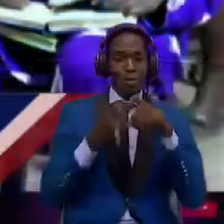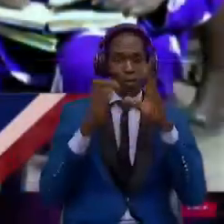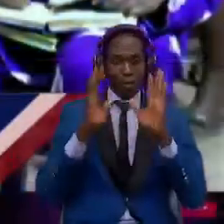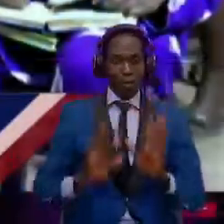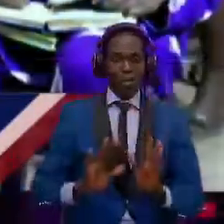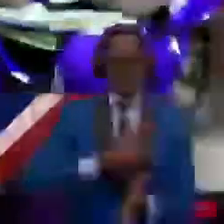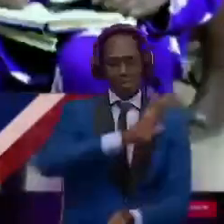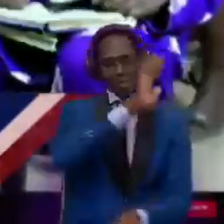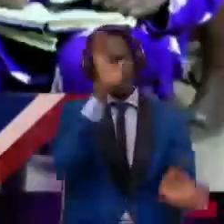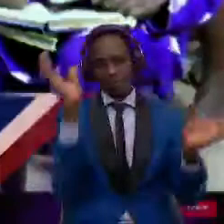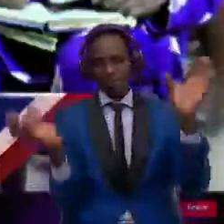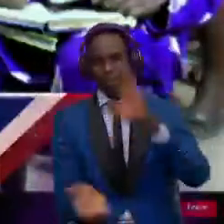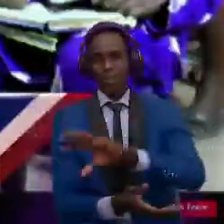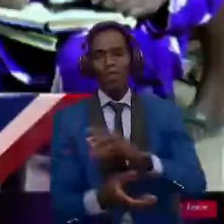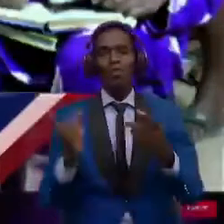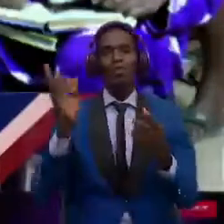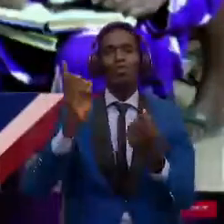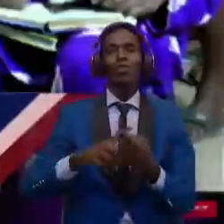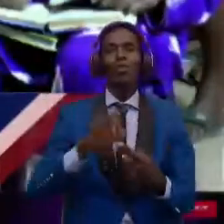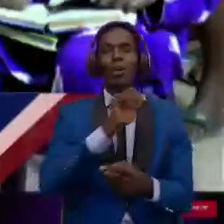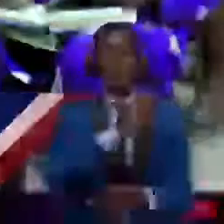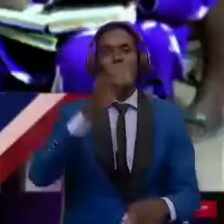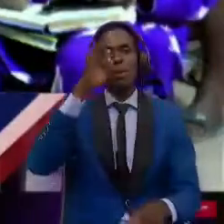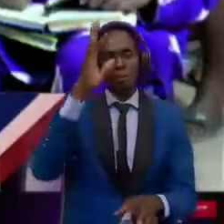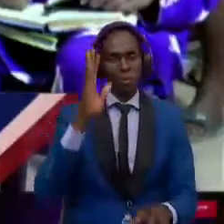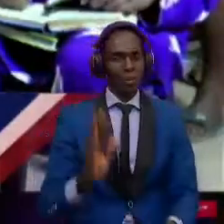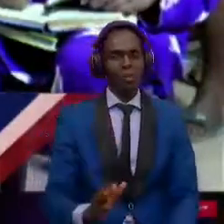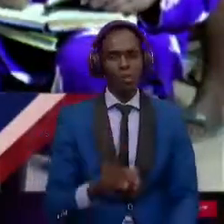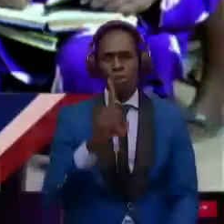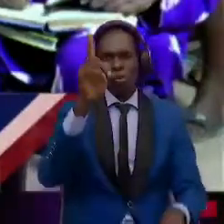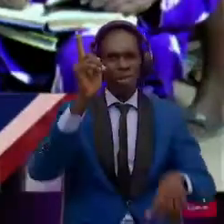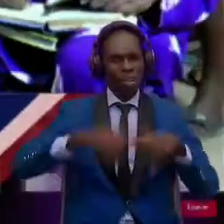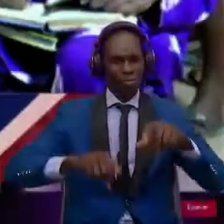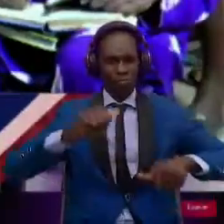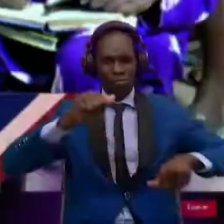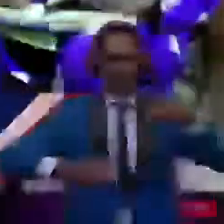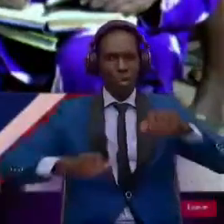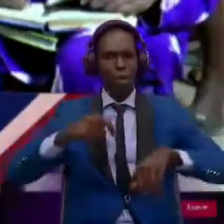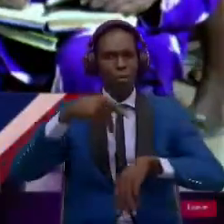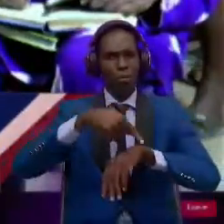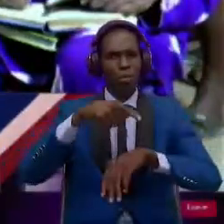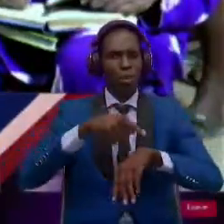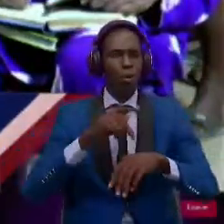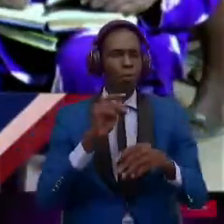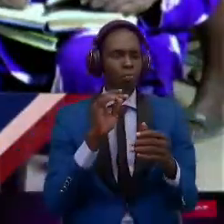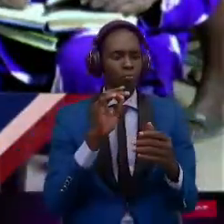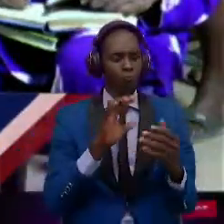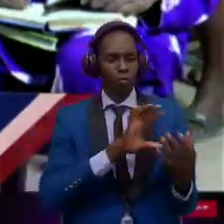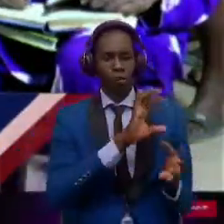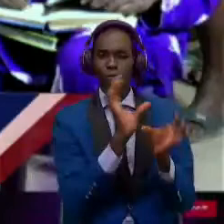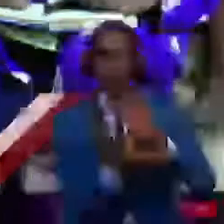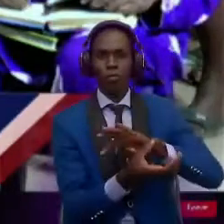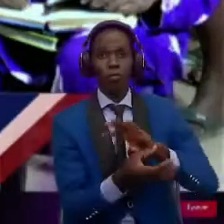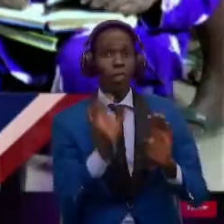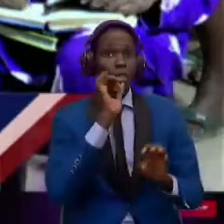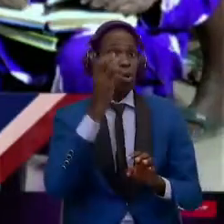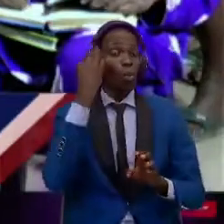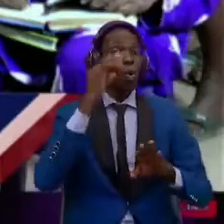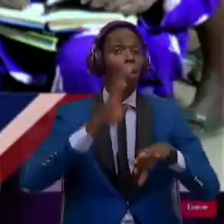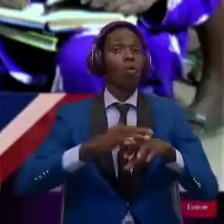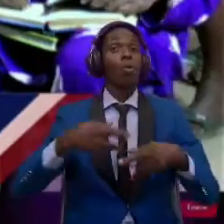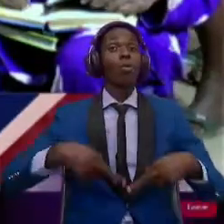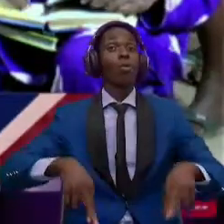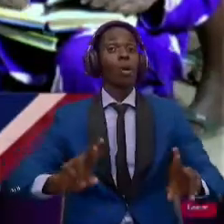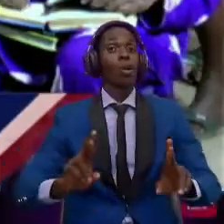was converted. You cannot doubt his conversion. He was going on the road, and like